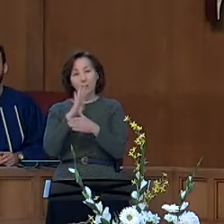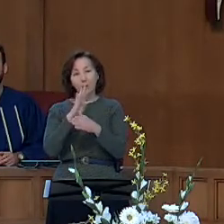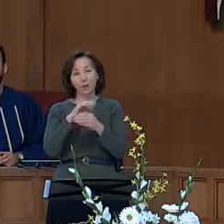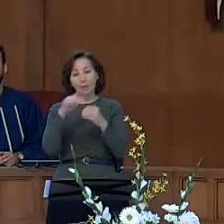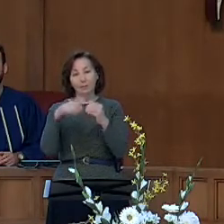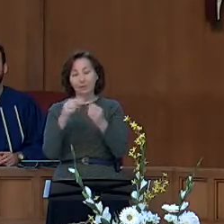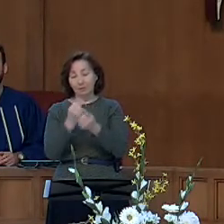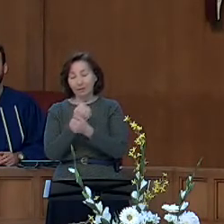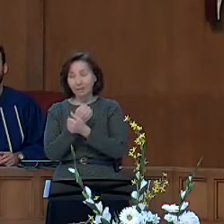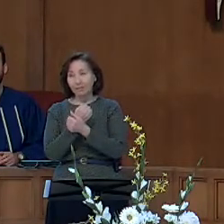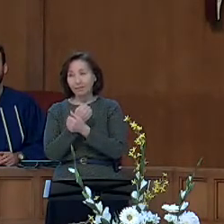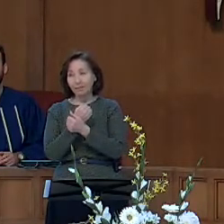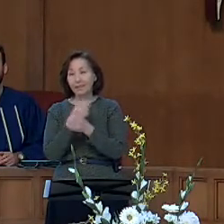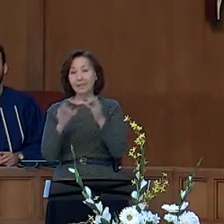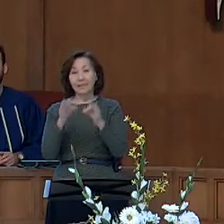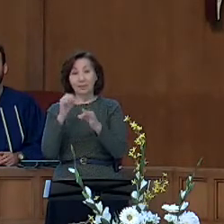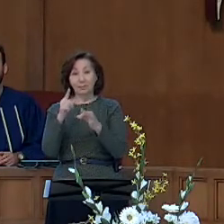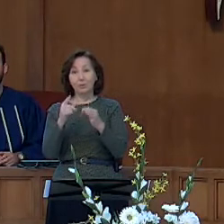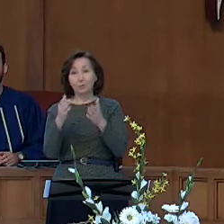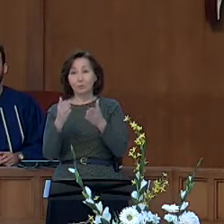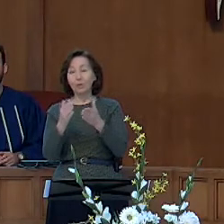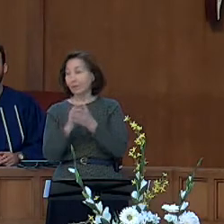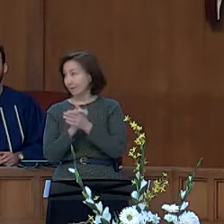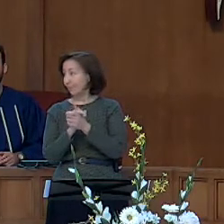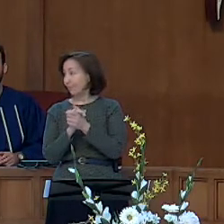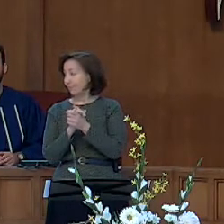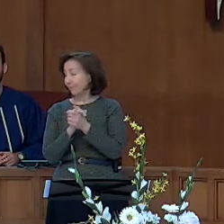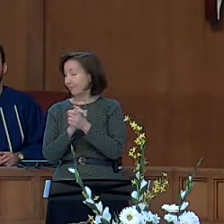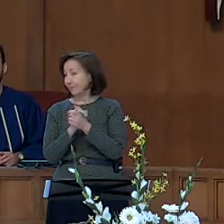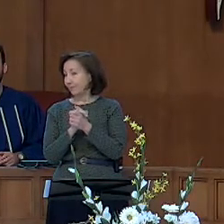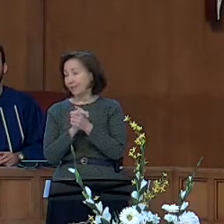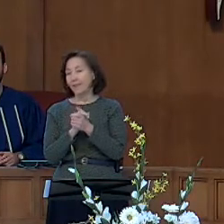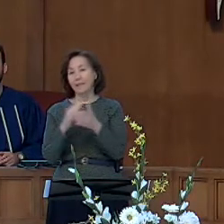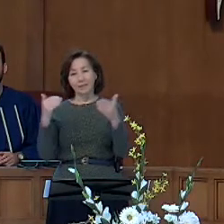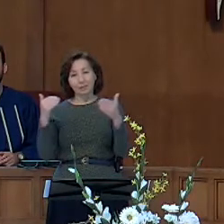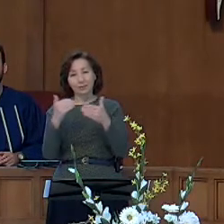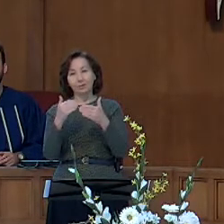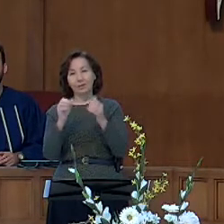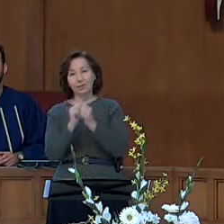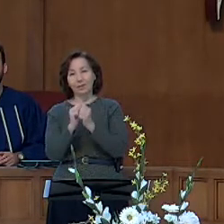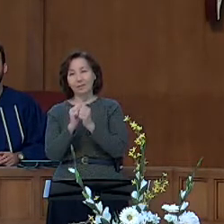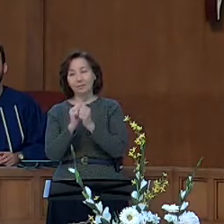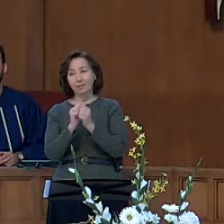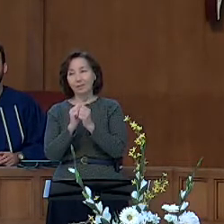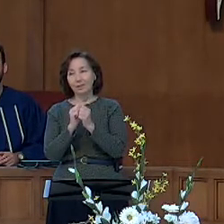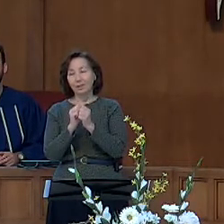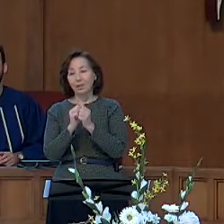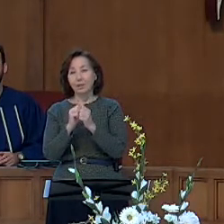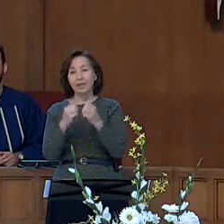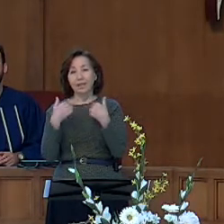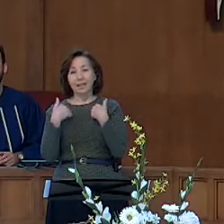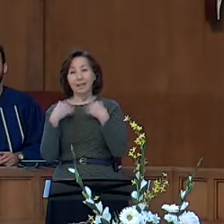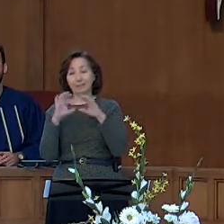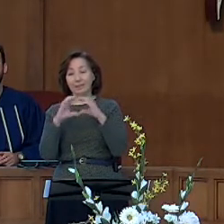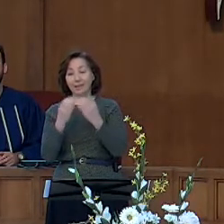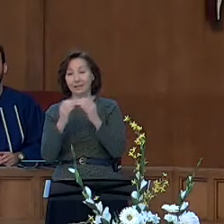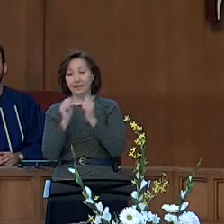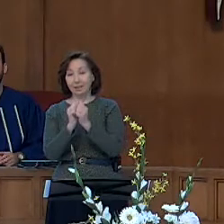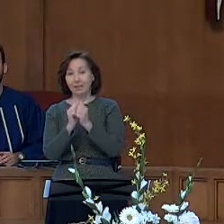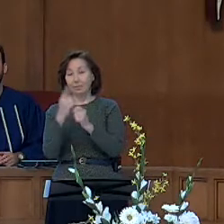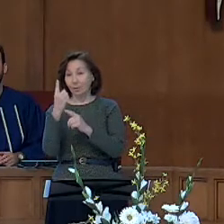Love. And if you want to do, you know, as far as get closer together, one thing is you can have class together. And that's one thing that's